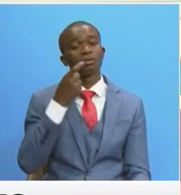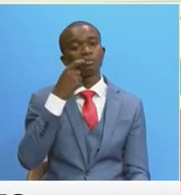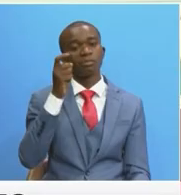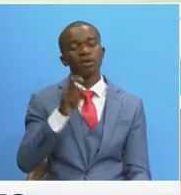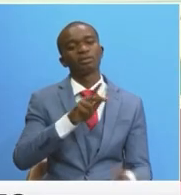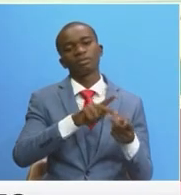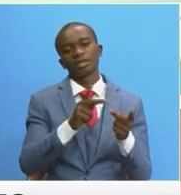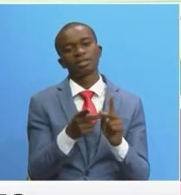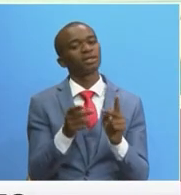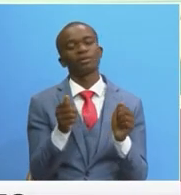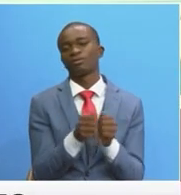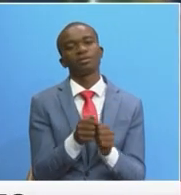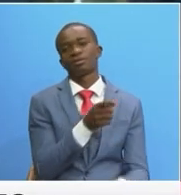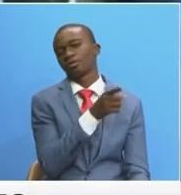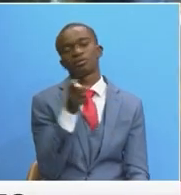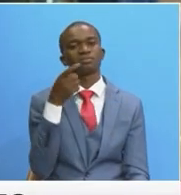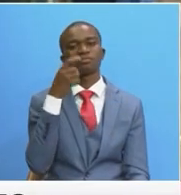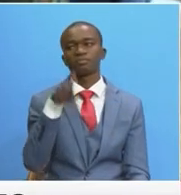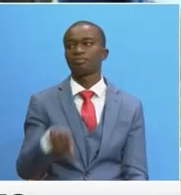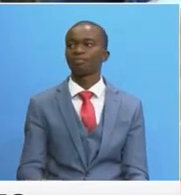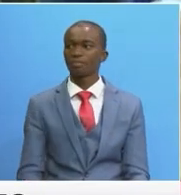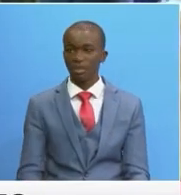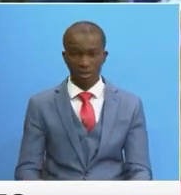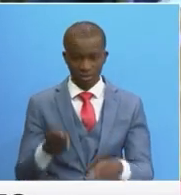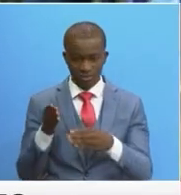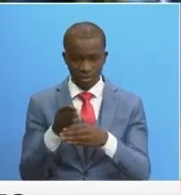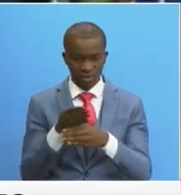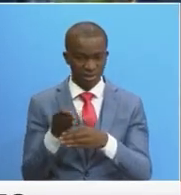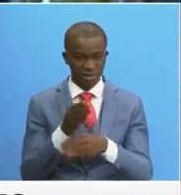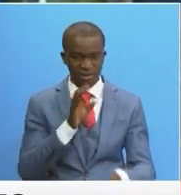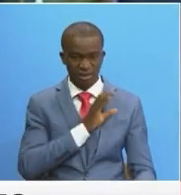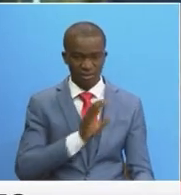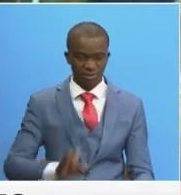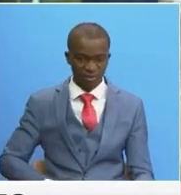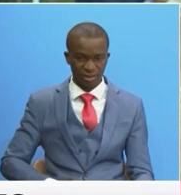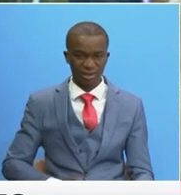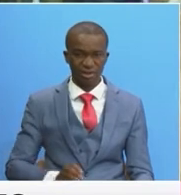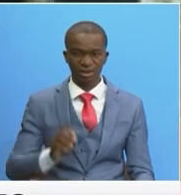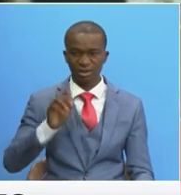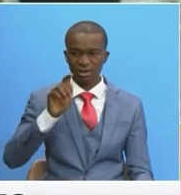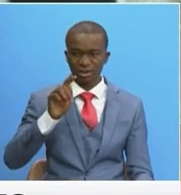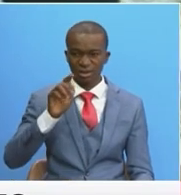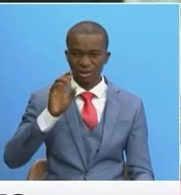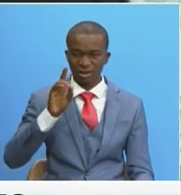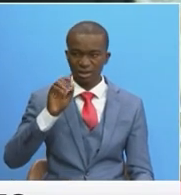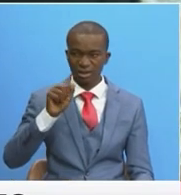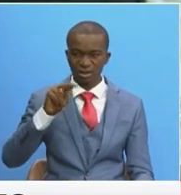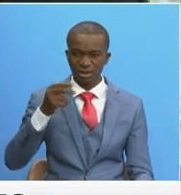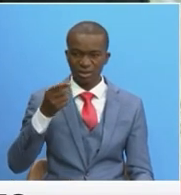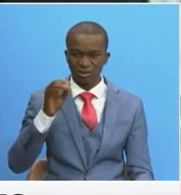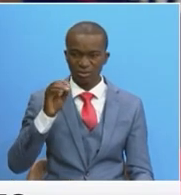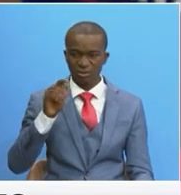business here. To the business here. Business entities such as Dangote, Discovery Insurance,